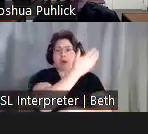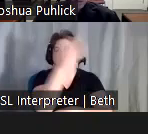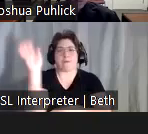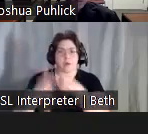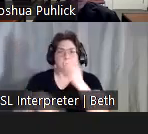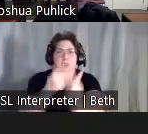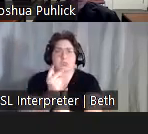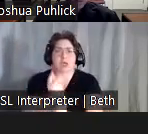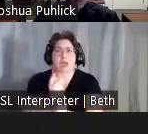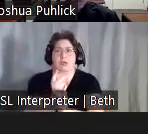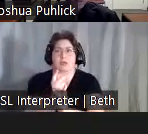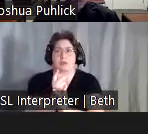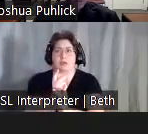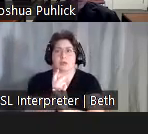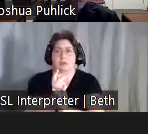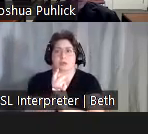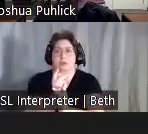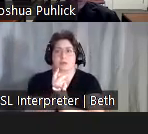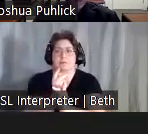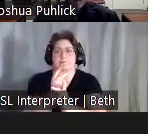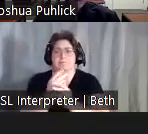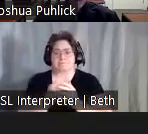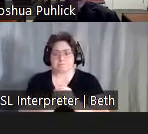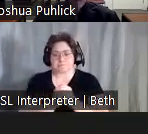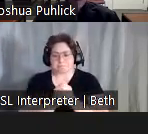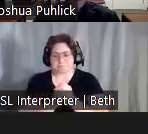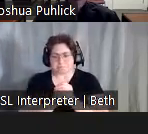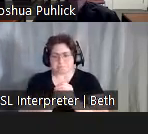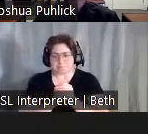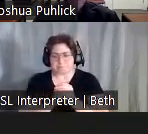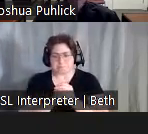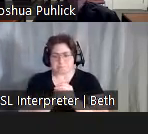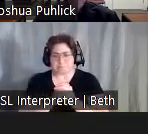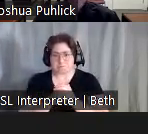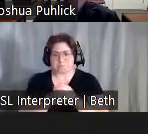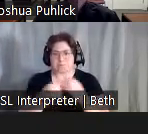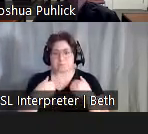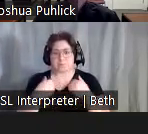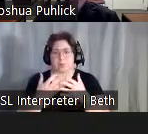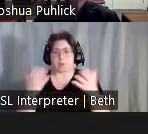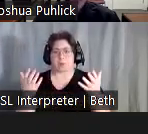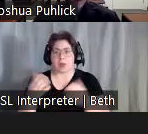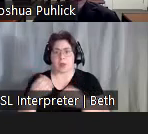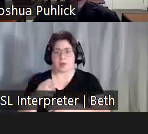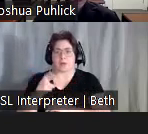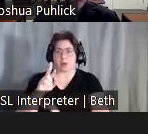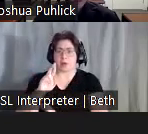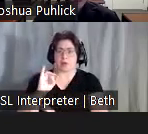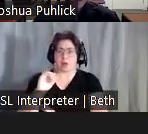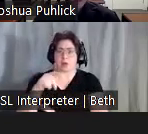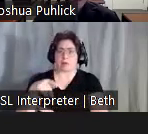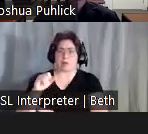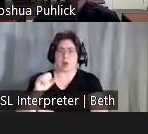lot like riparian forest habitat. We have